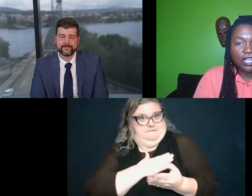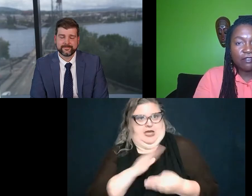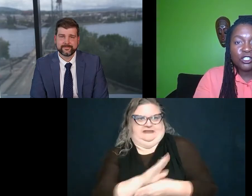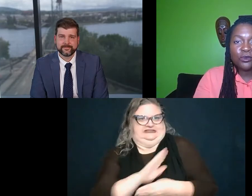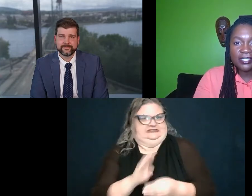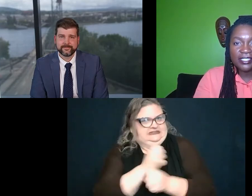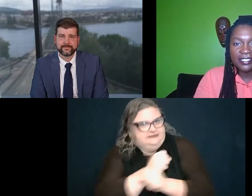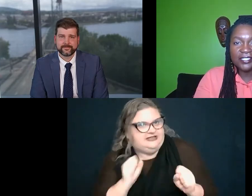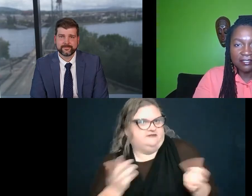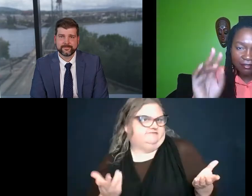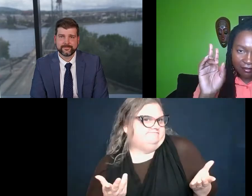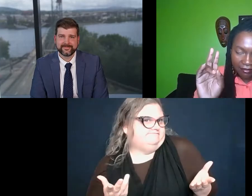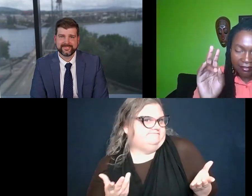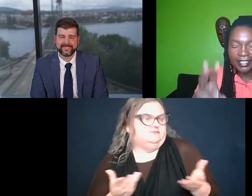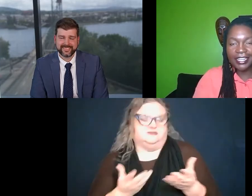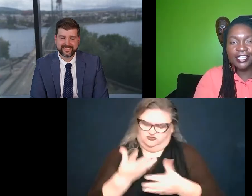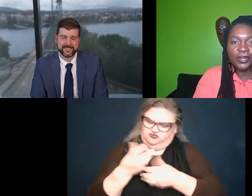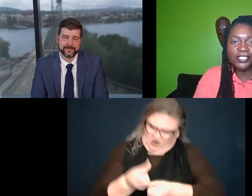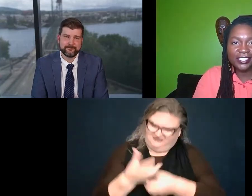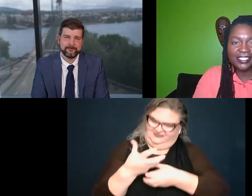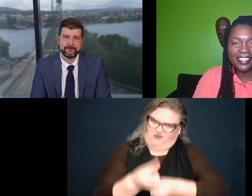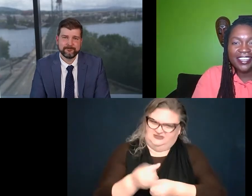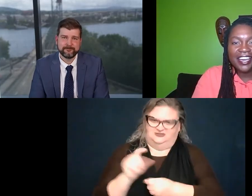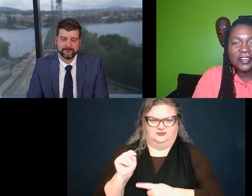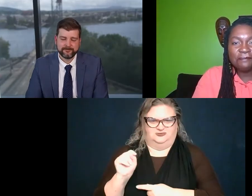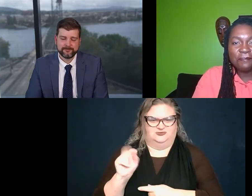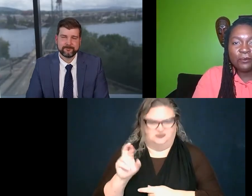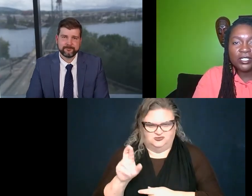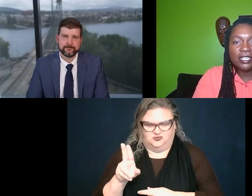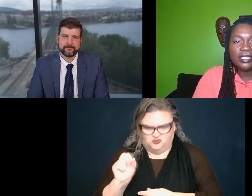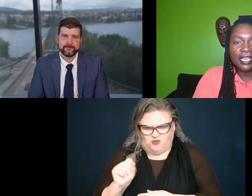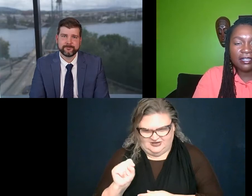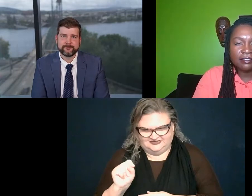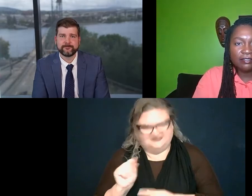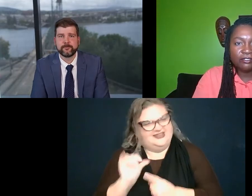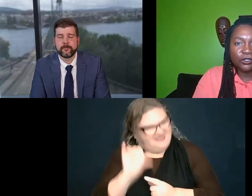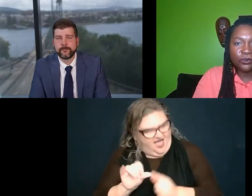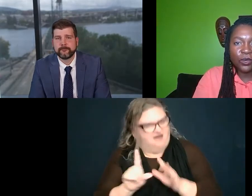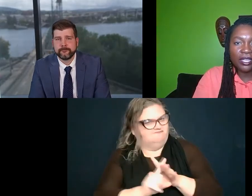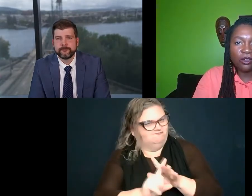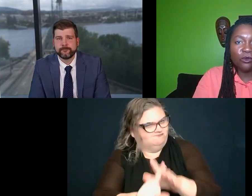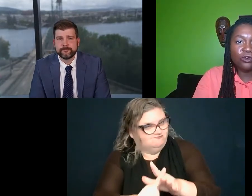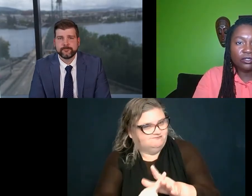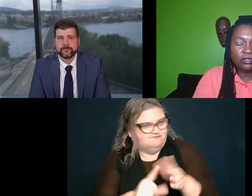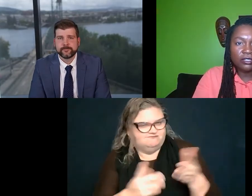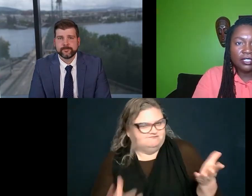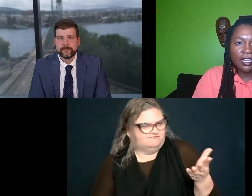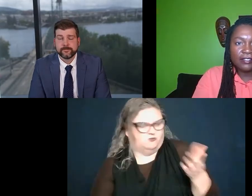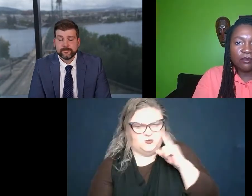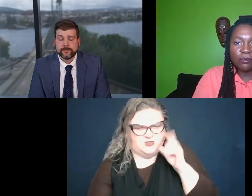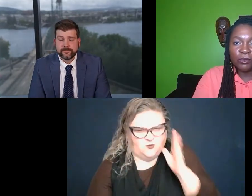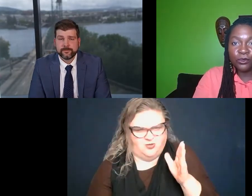that's going to change? A lot of trust in these questions. What's it going to take for you to win